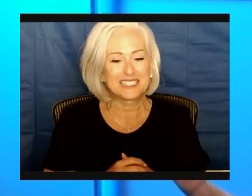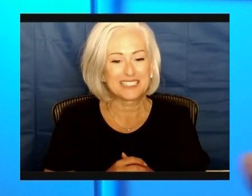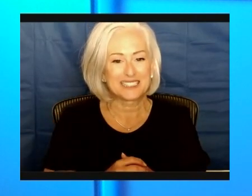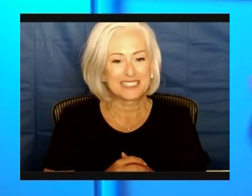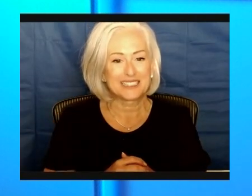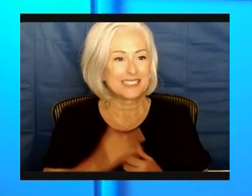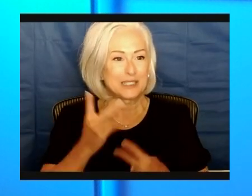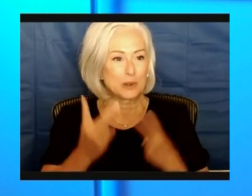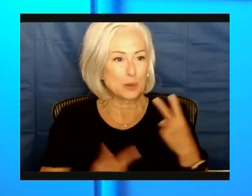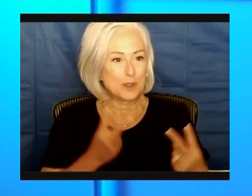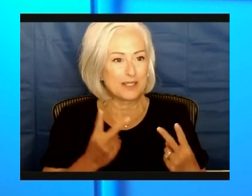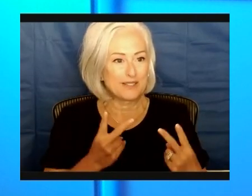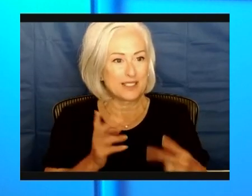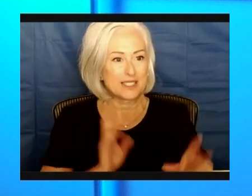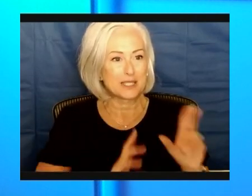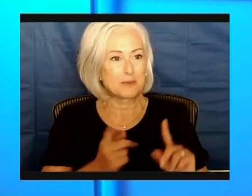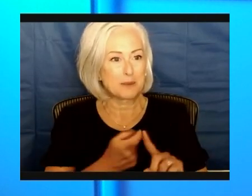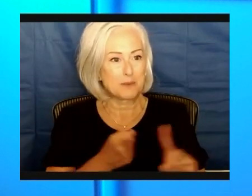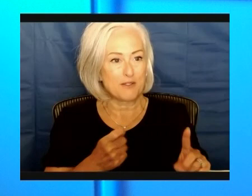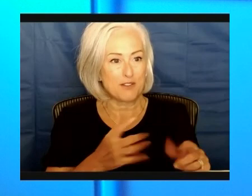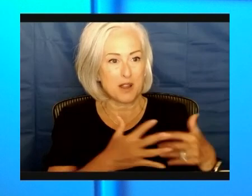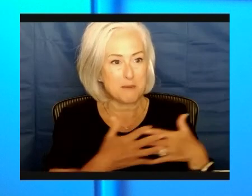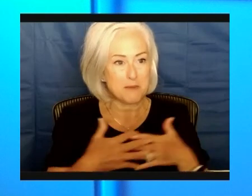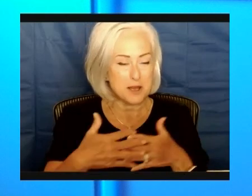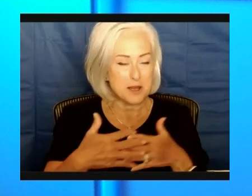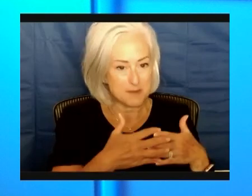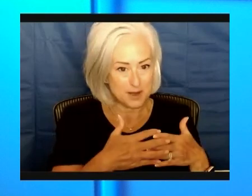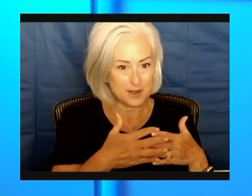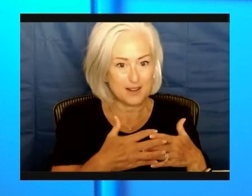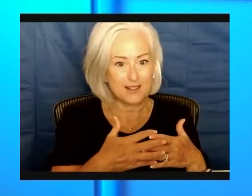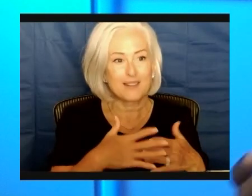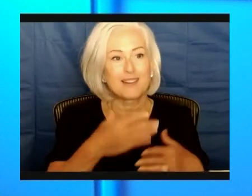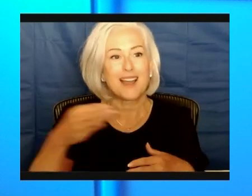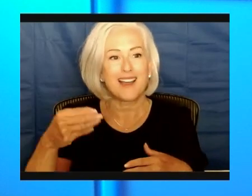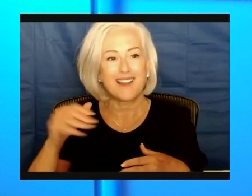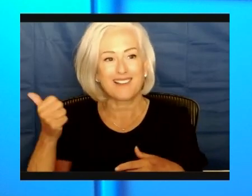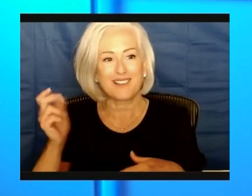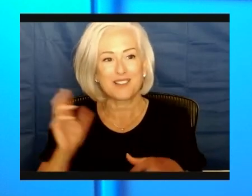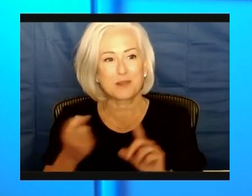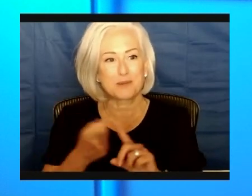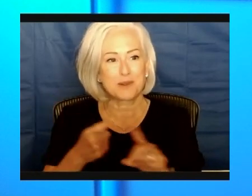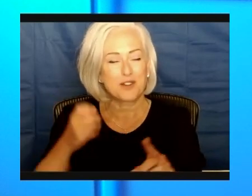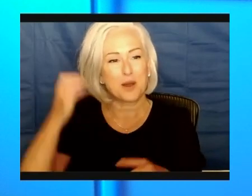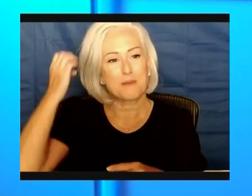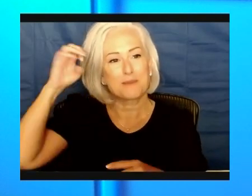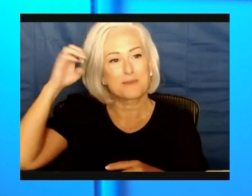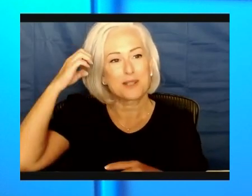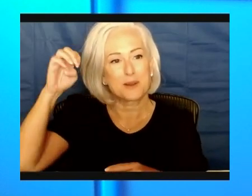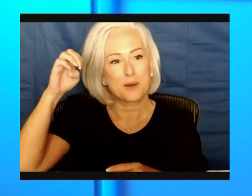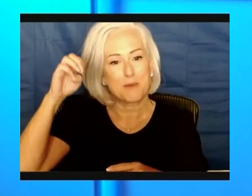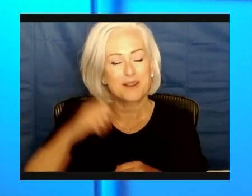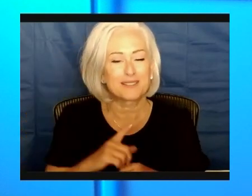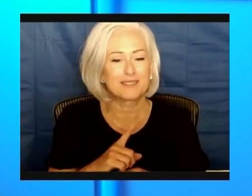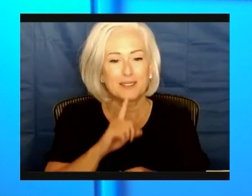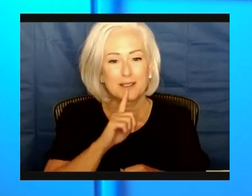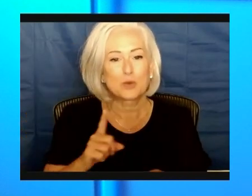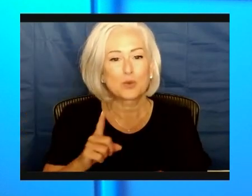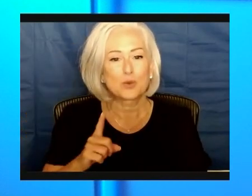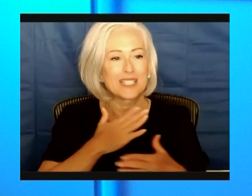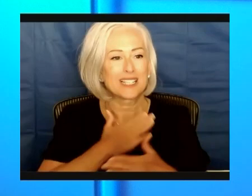and also our citizens from Ethiopia also, and we are enjoying here, and